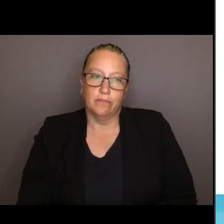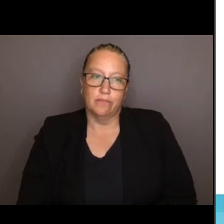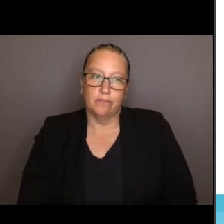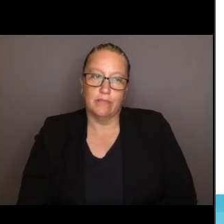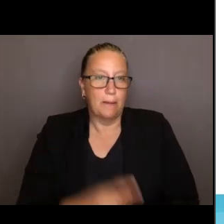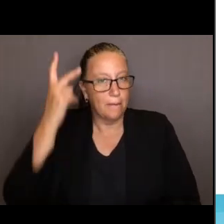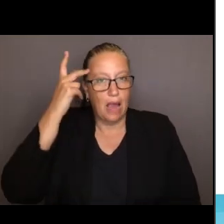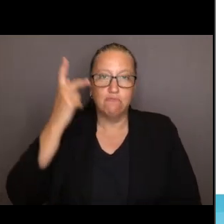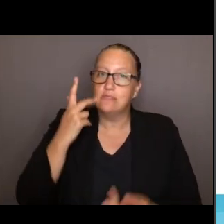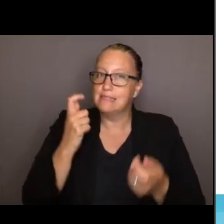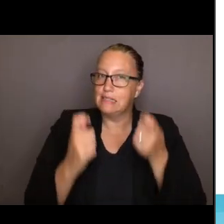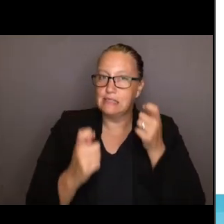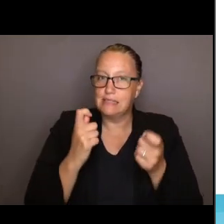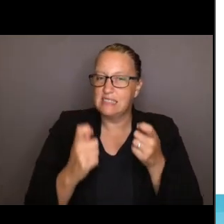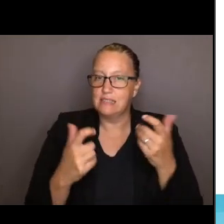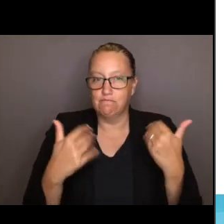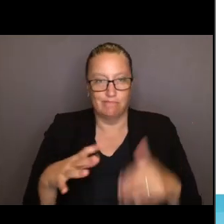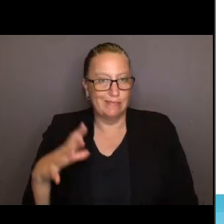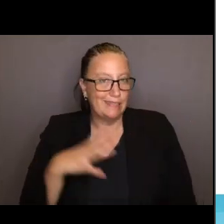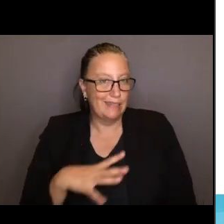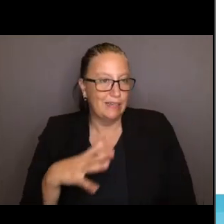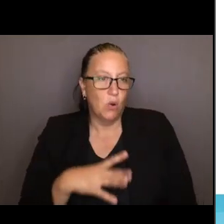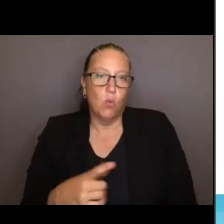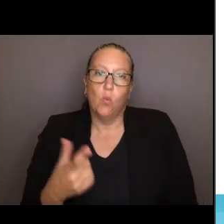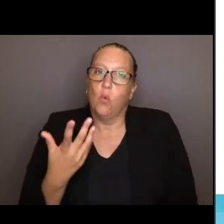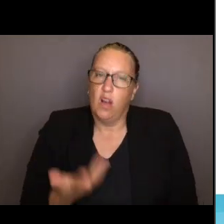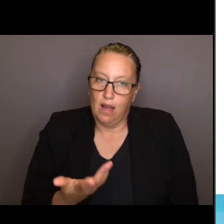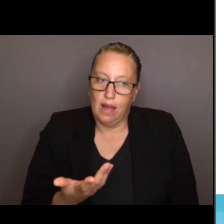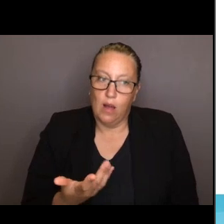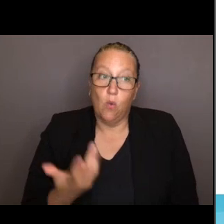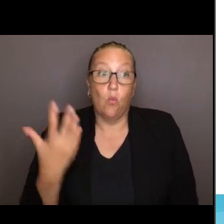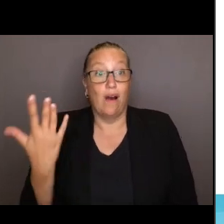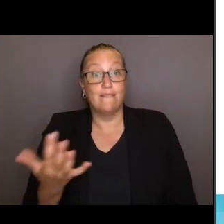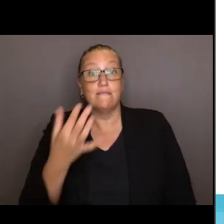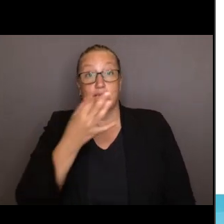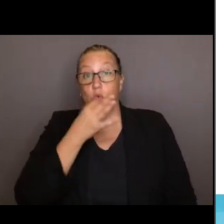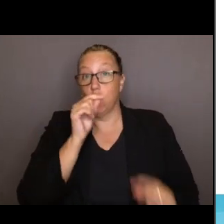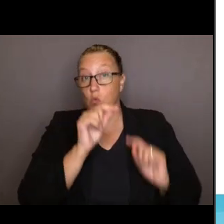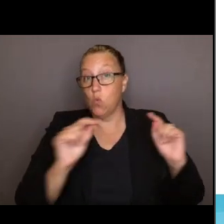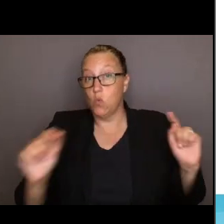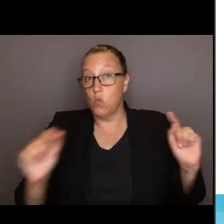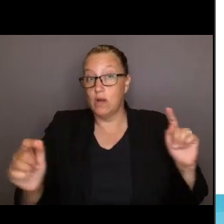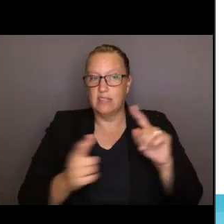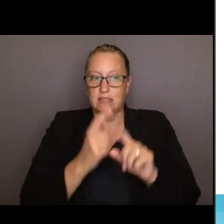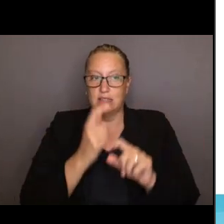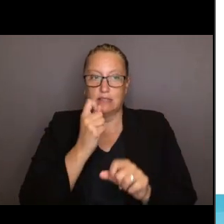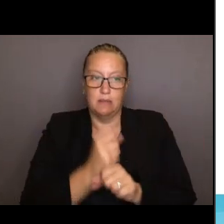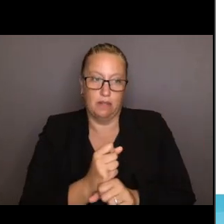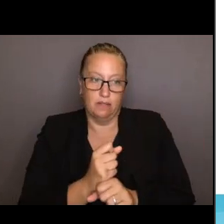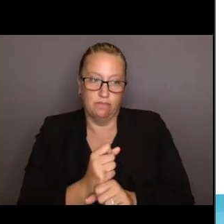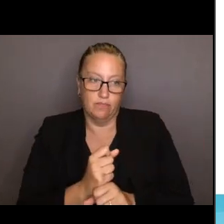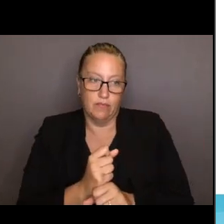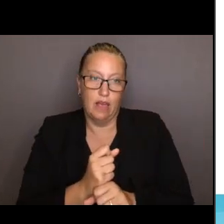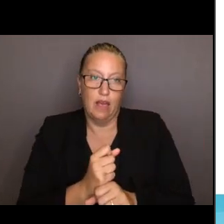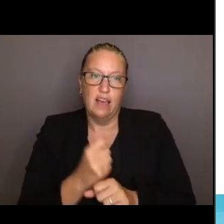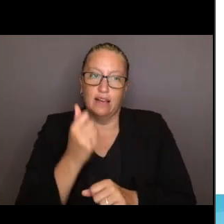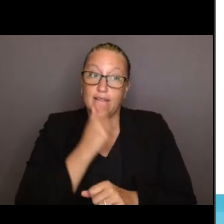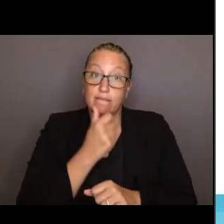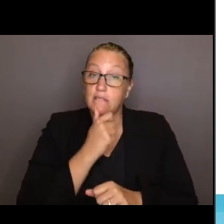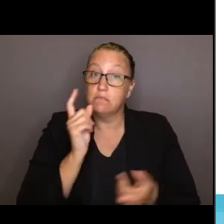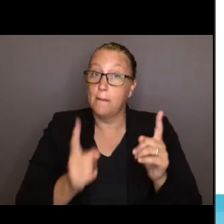why is parentage testing necessary? These are just a few examples. So there are instances where the father is not on the